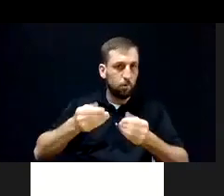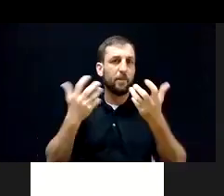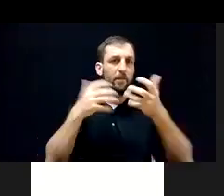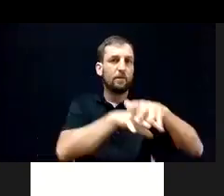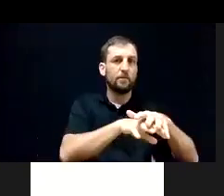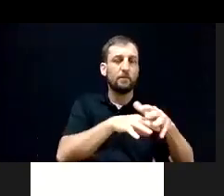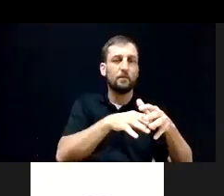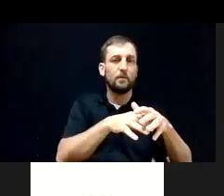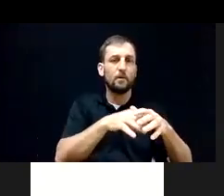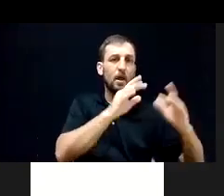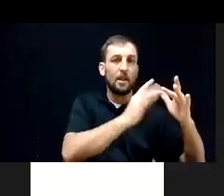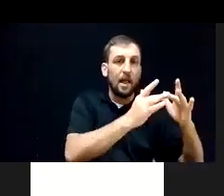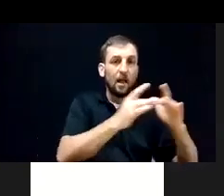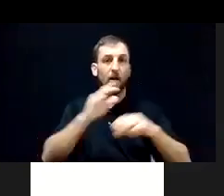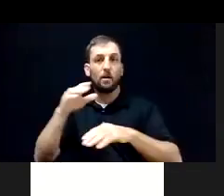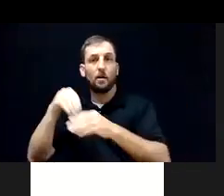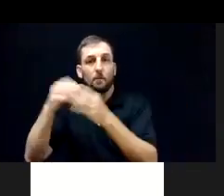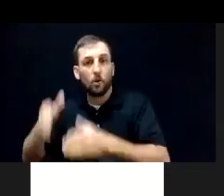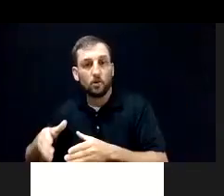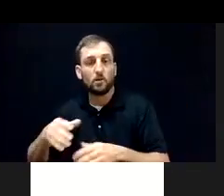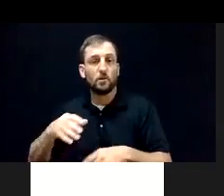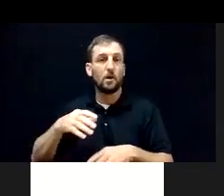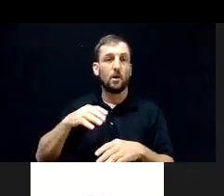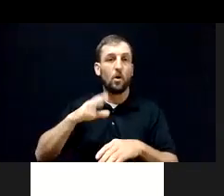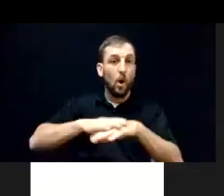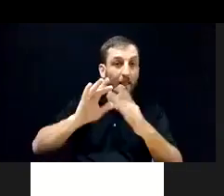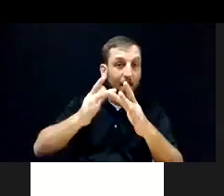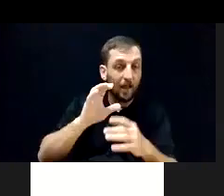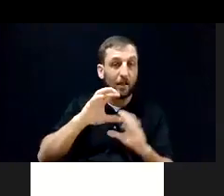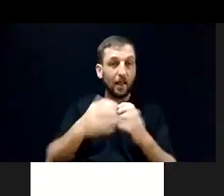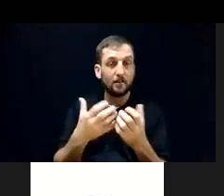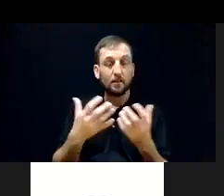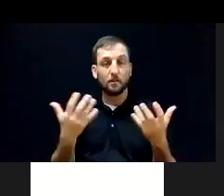online, the need for classes online, or maybe the need to have classes